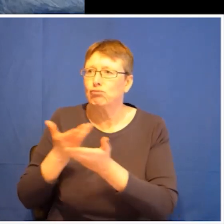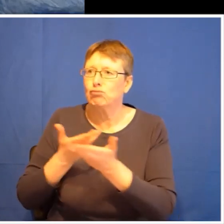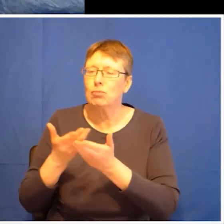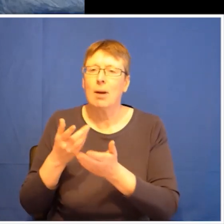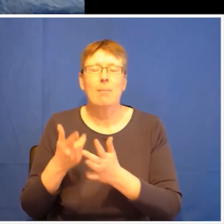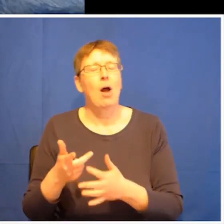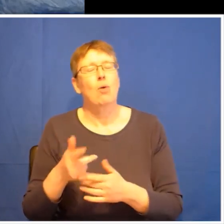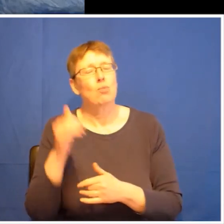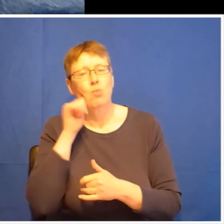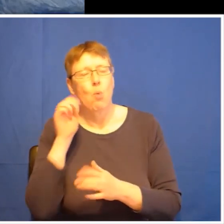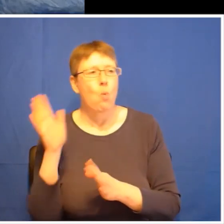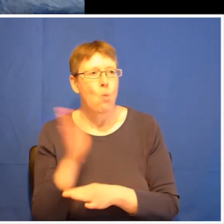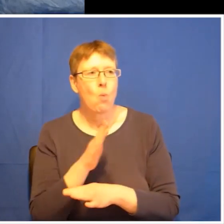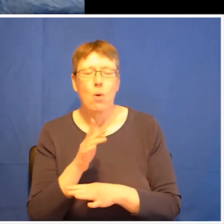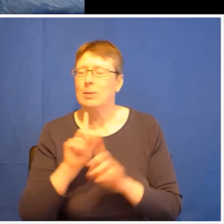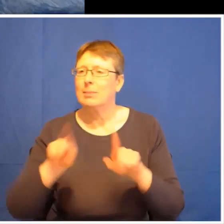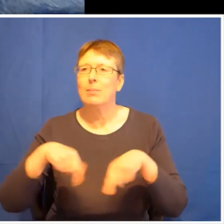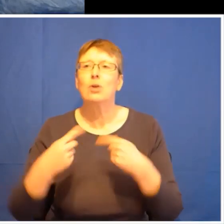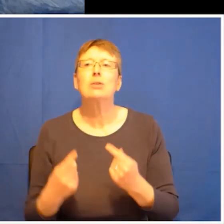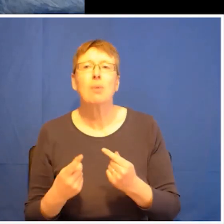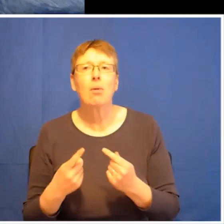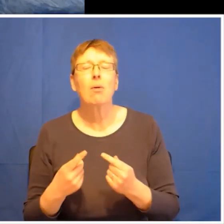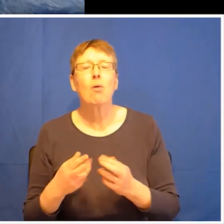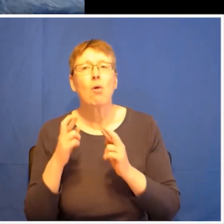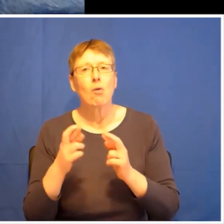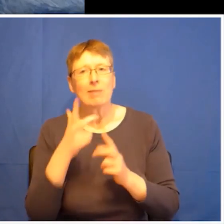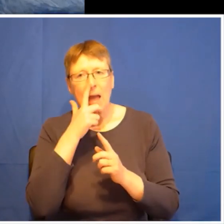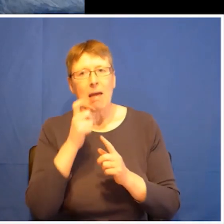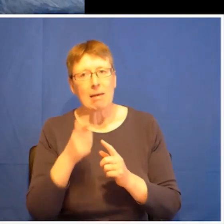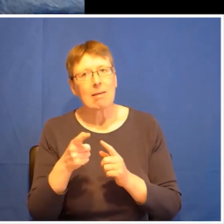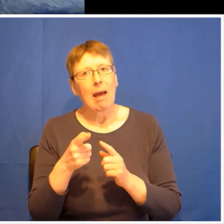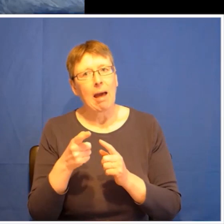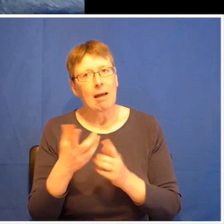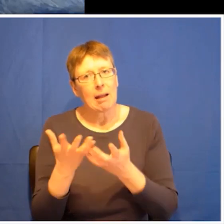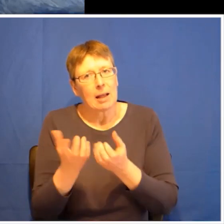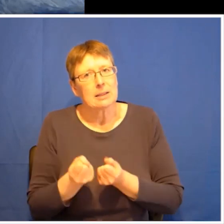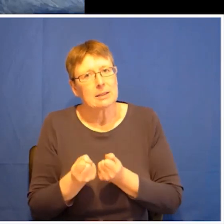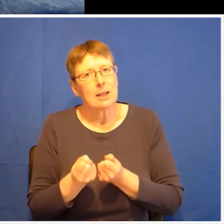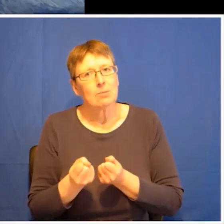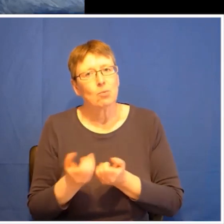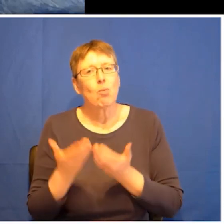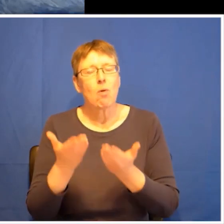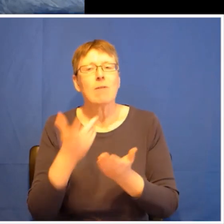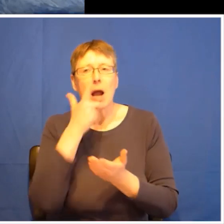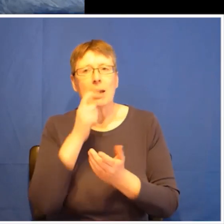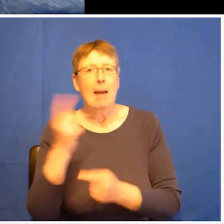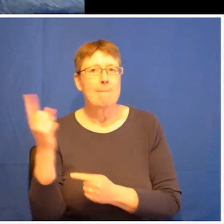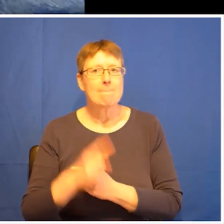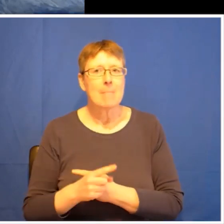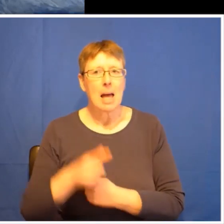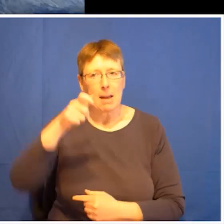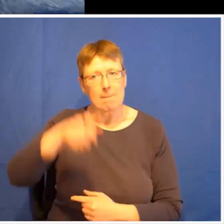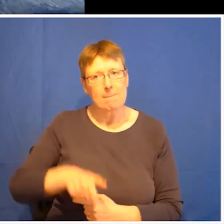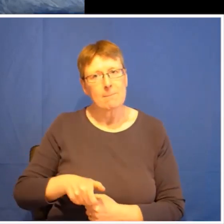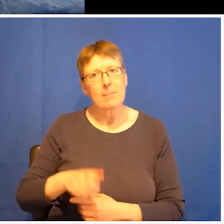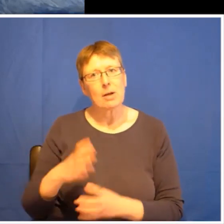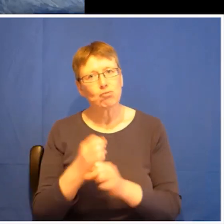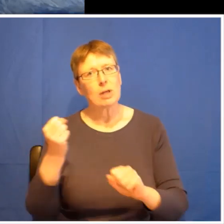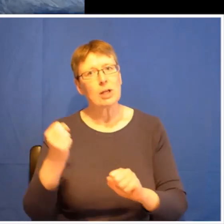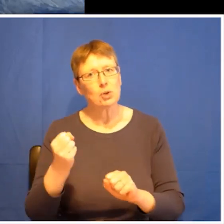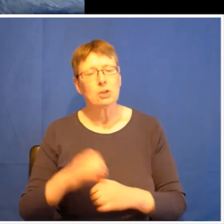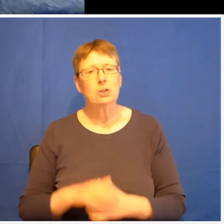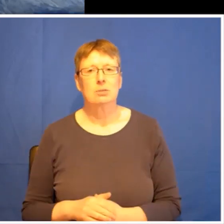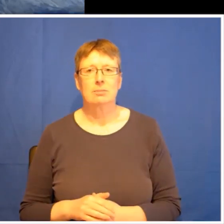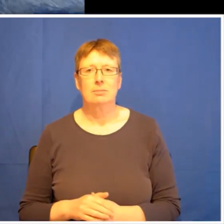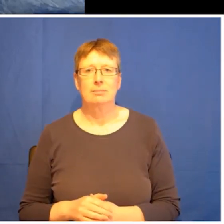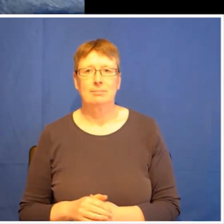can take the opportunity the university is offering to come back and graduate in person when things are more back to normal. As